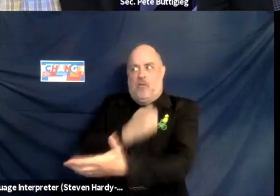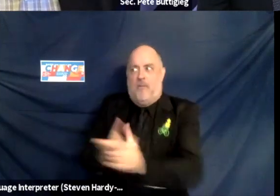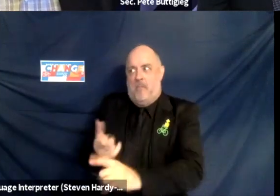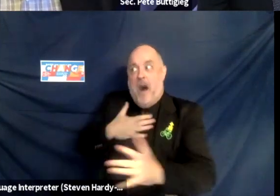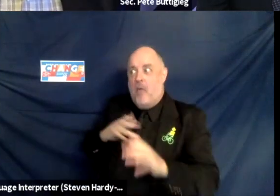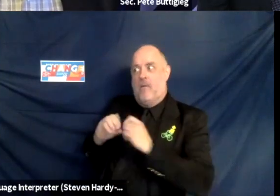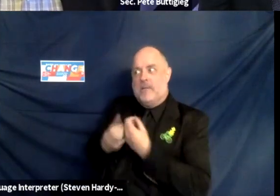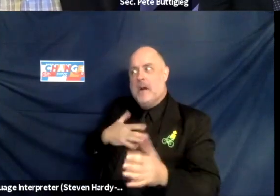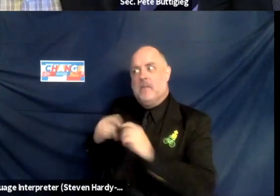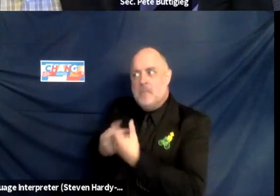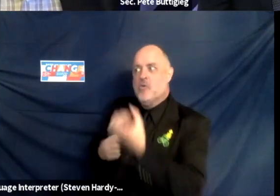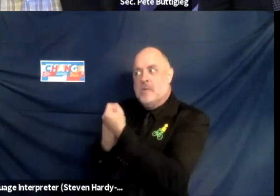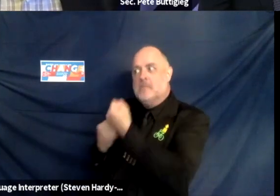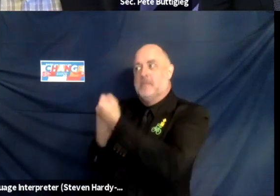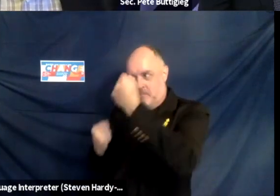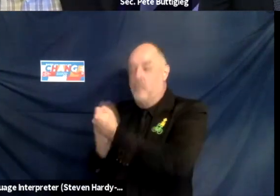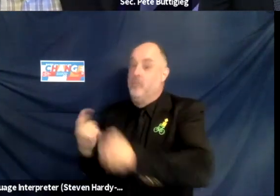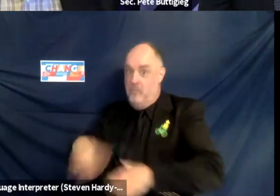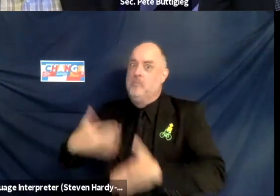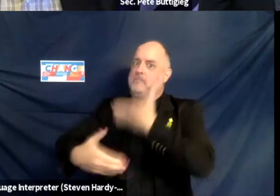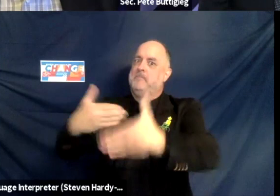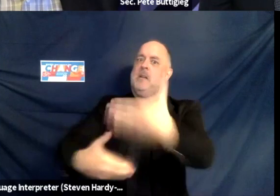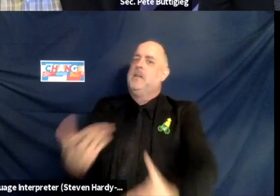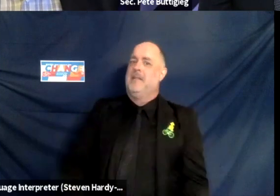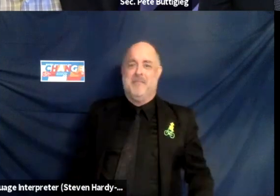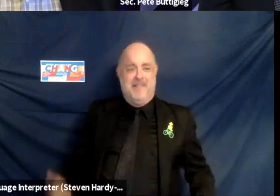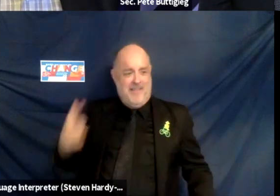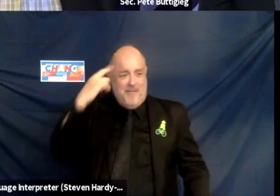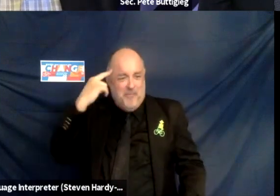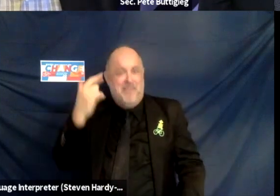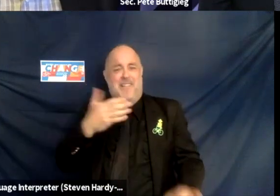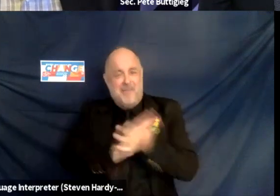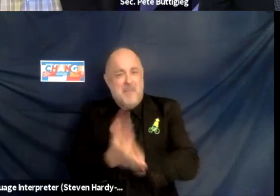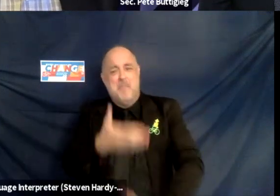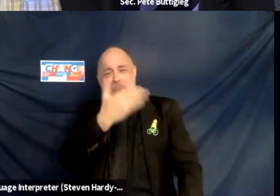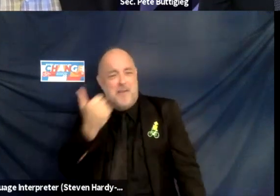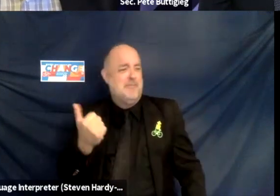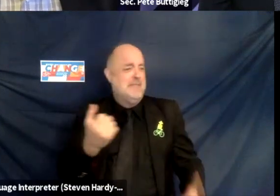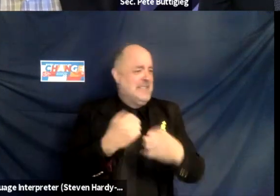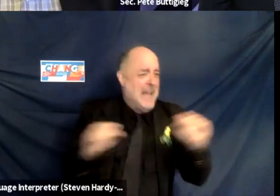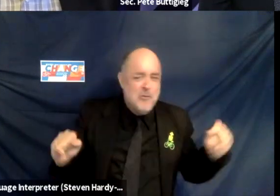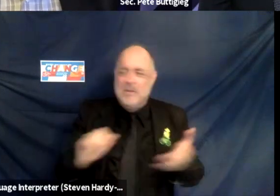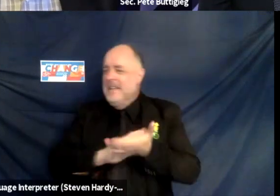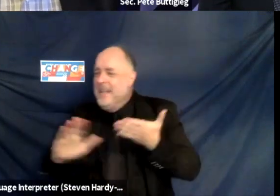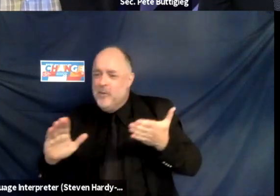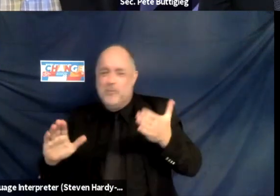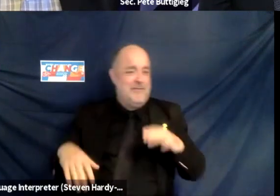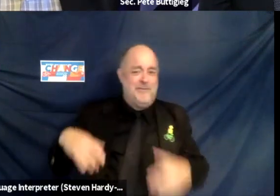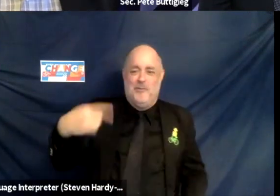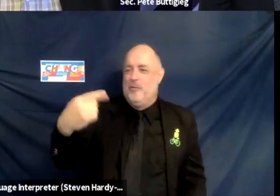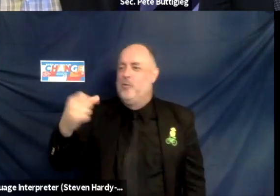team to help move things along, because we're just going to be a better, safer, cleaner and greener